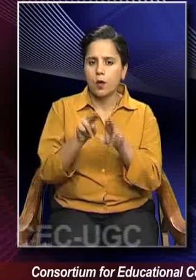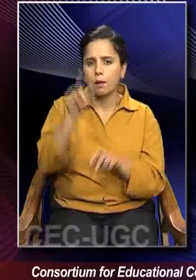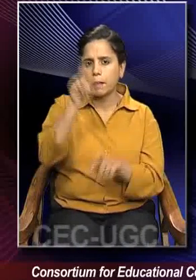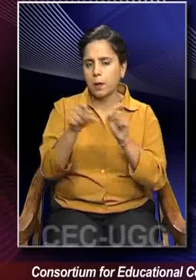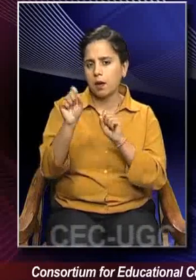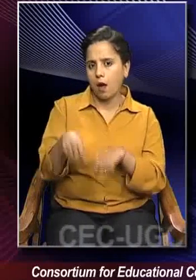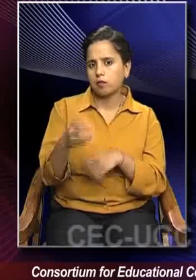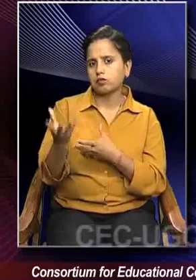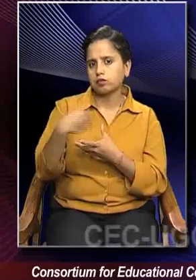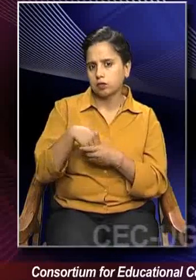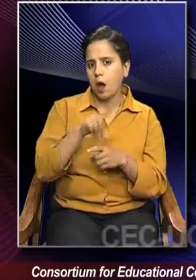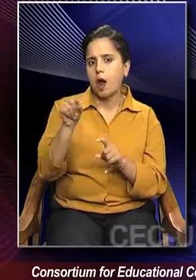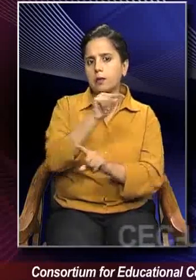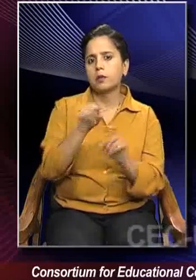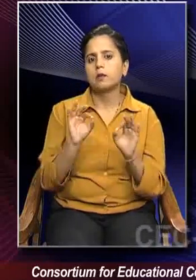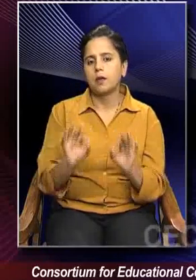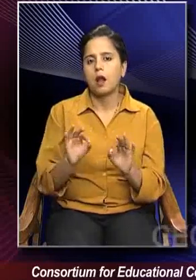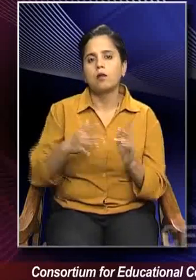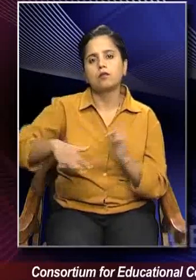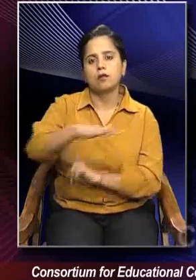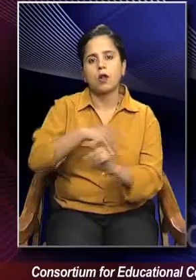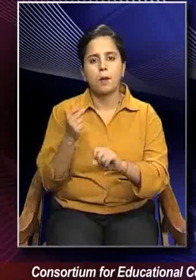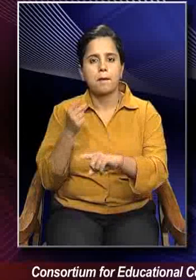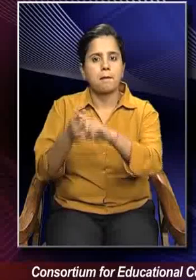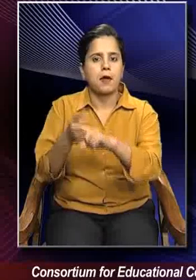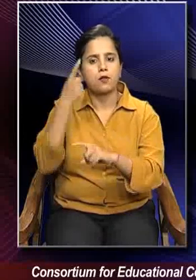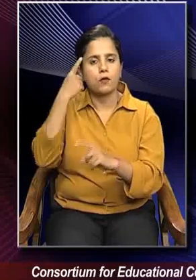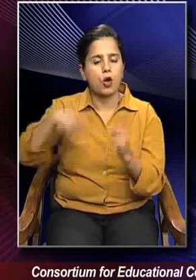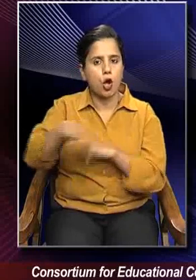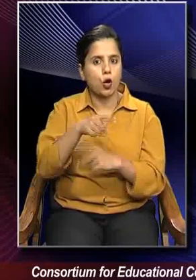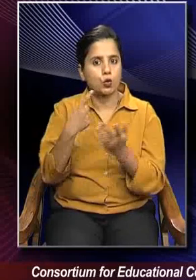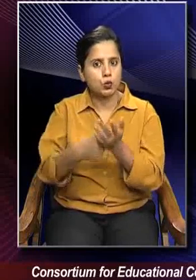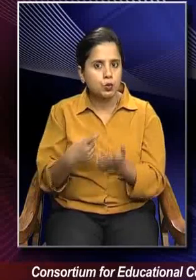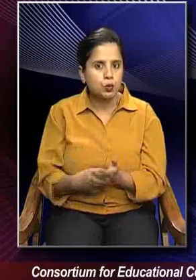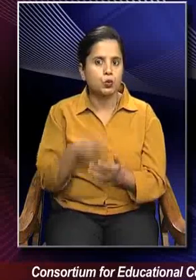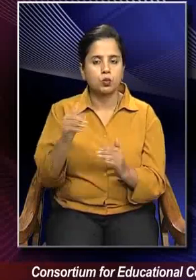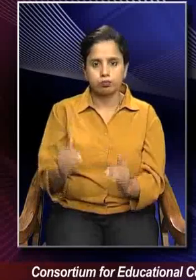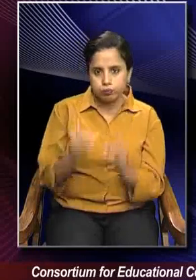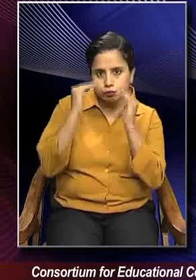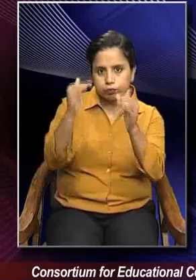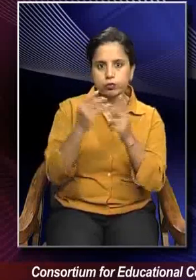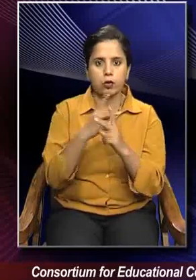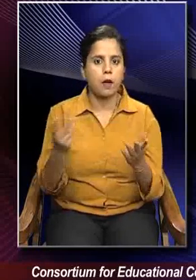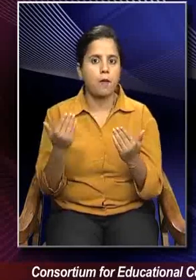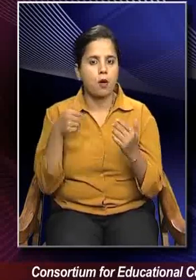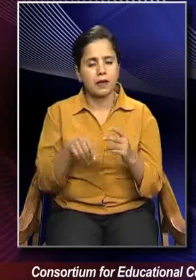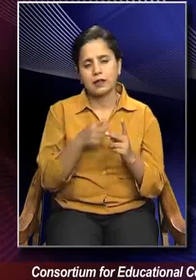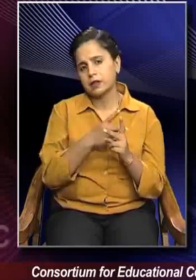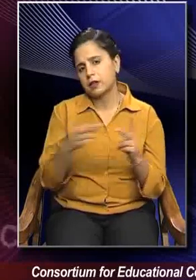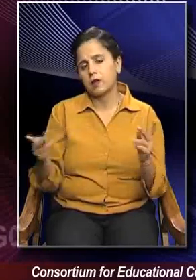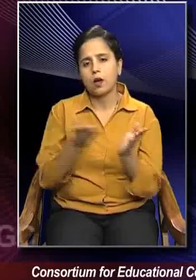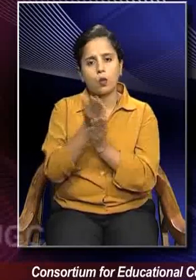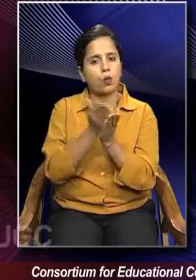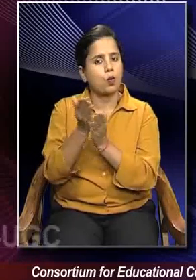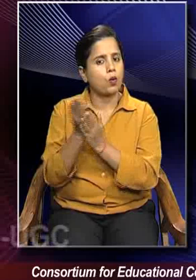individuals and create the conditions for groundbreaking advancements in the various